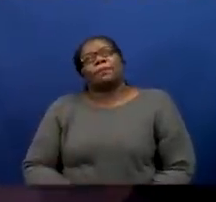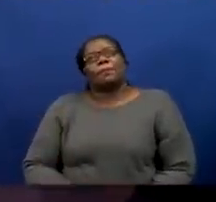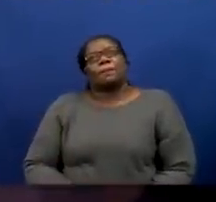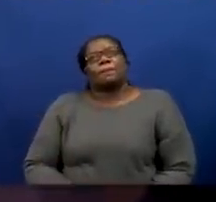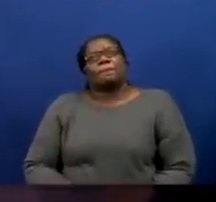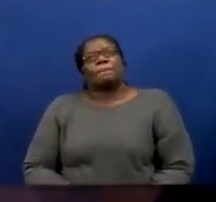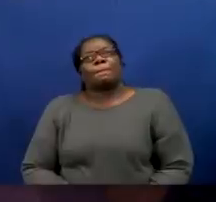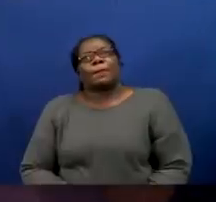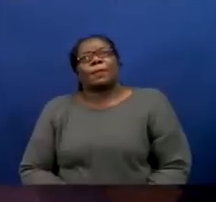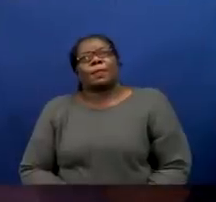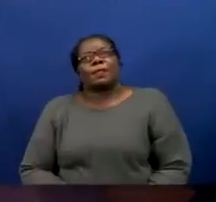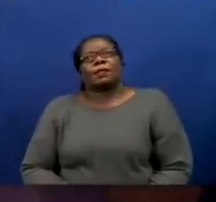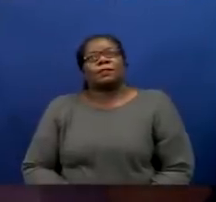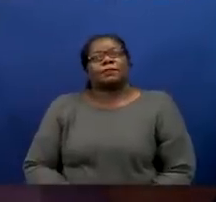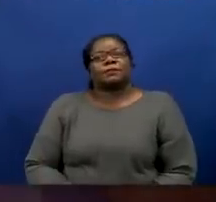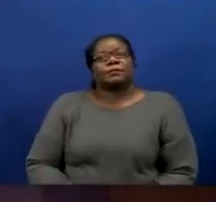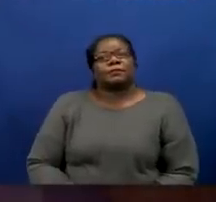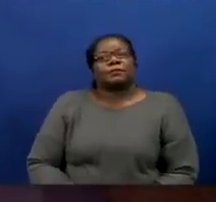Well, yeah.